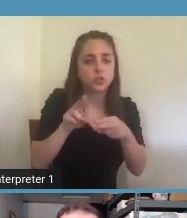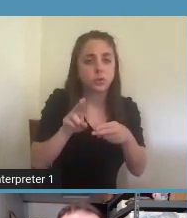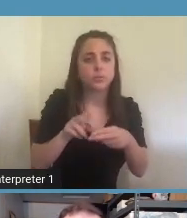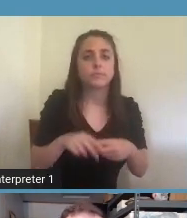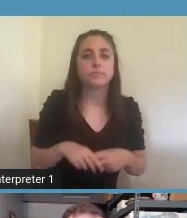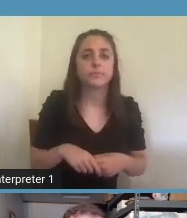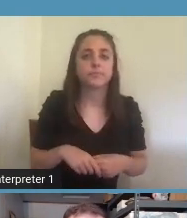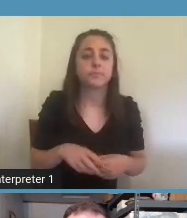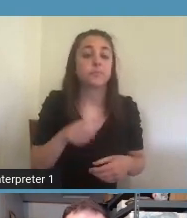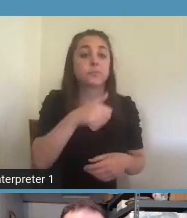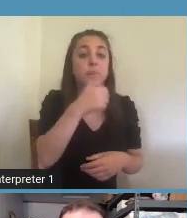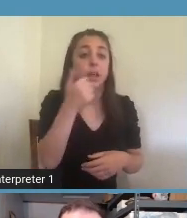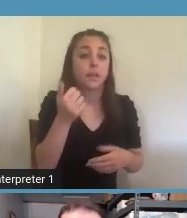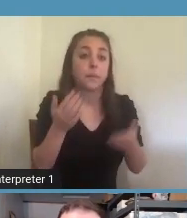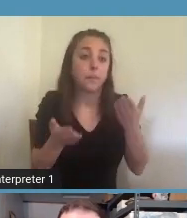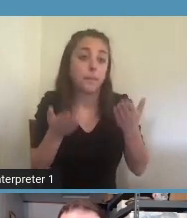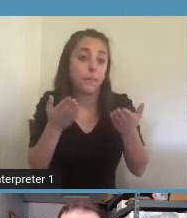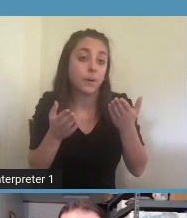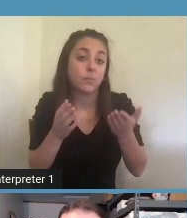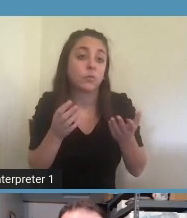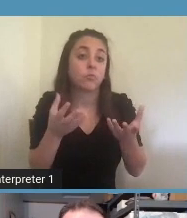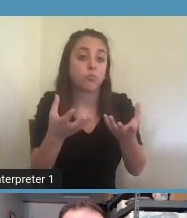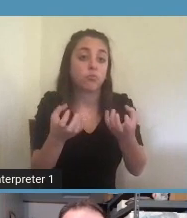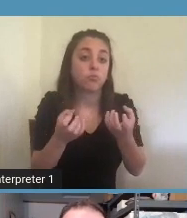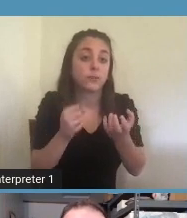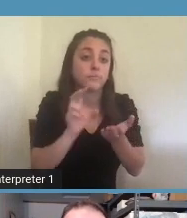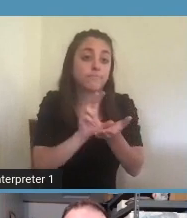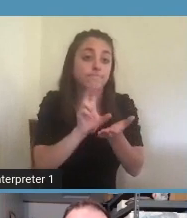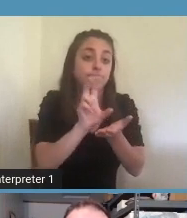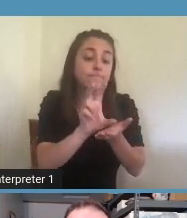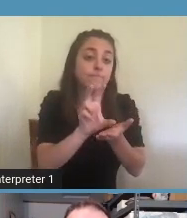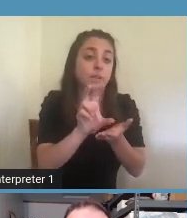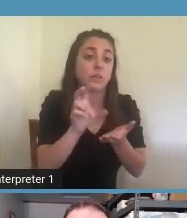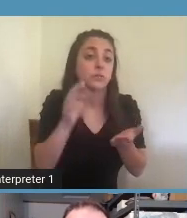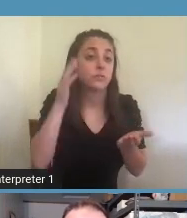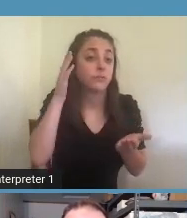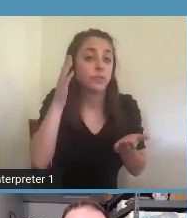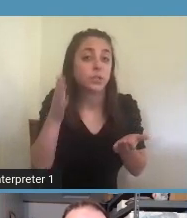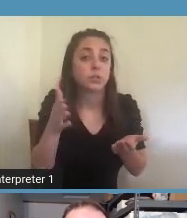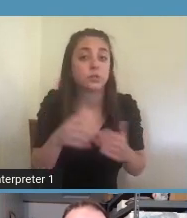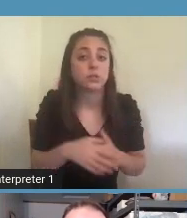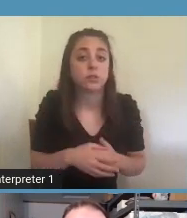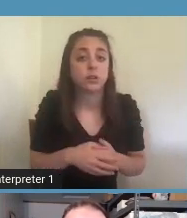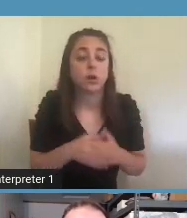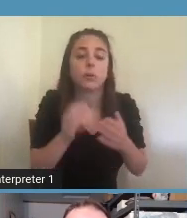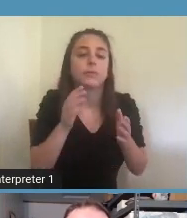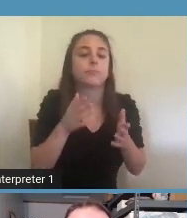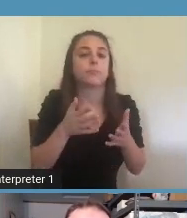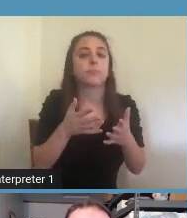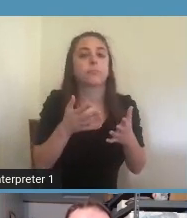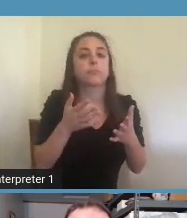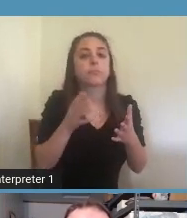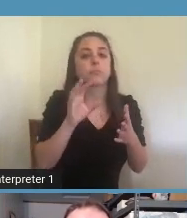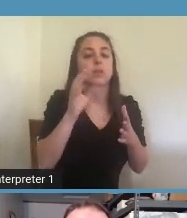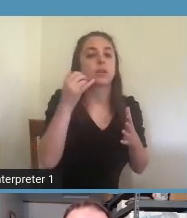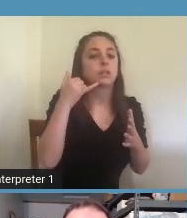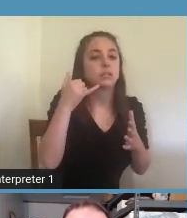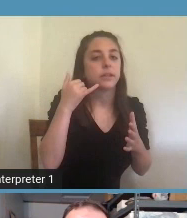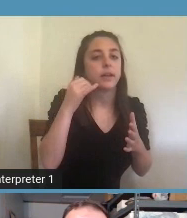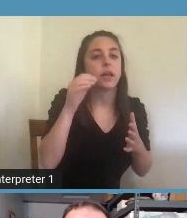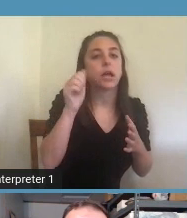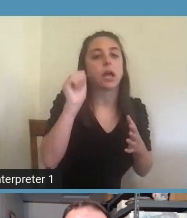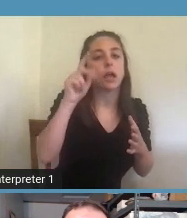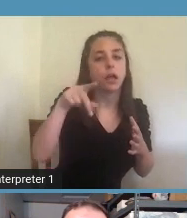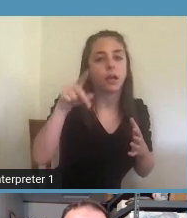Another thing you might need in the future if you're scouting out a location for a video shoot, this is a cell phone app I've downloaded. It's